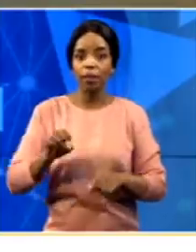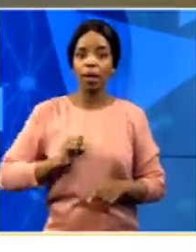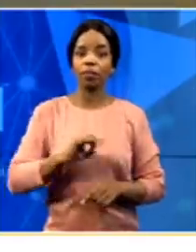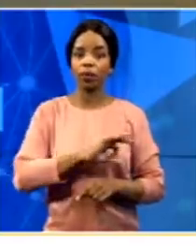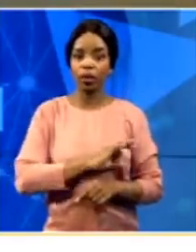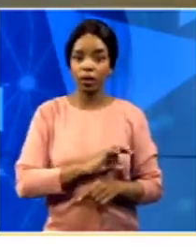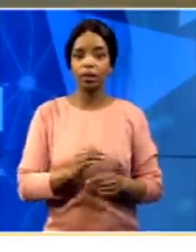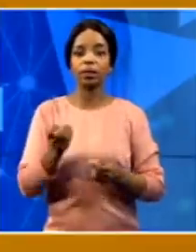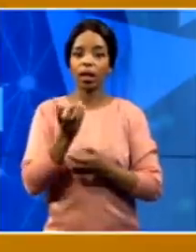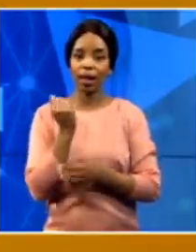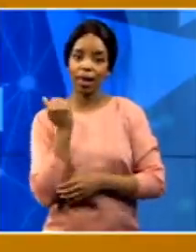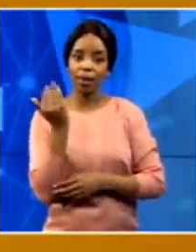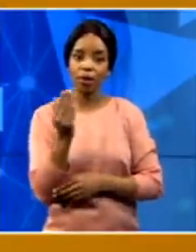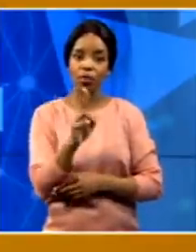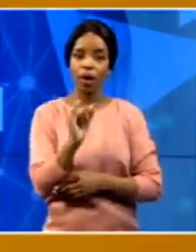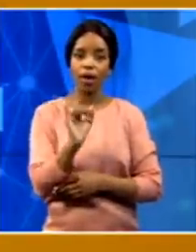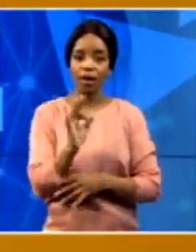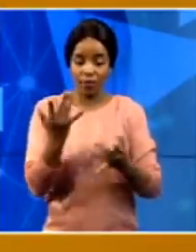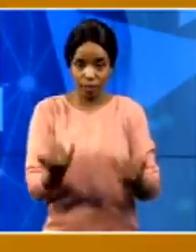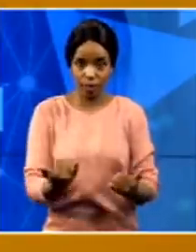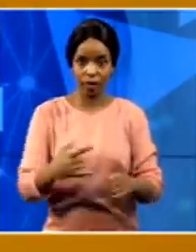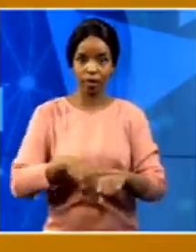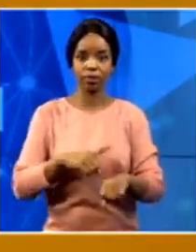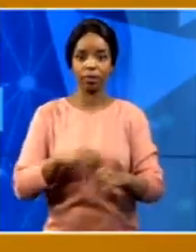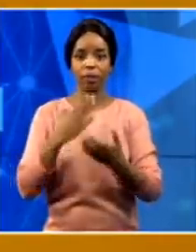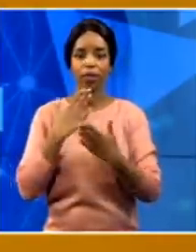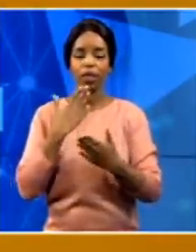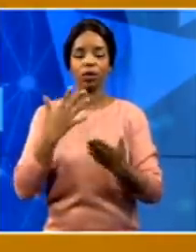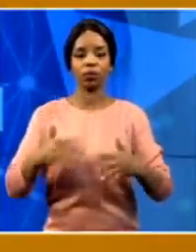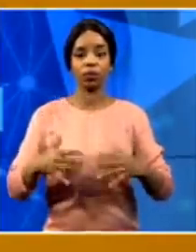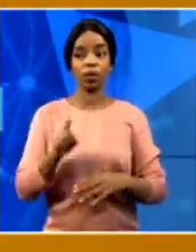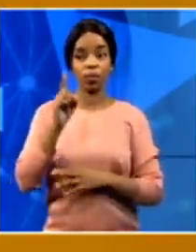the UIF at this time. He, of course, is a UIF commissioner. Let's now get you the news.